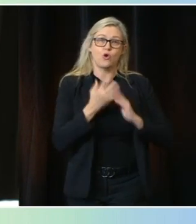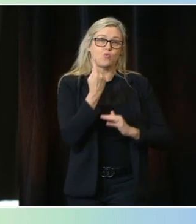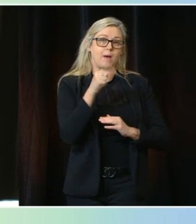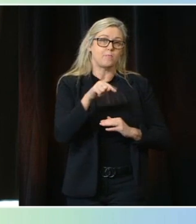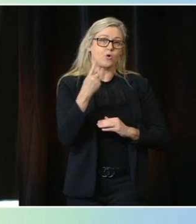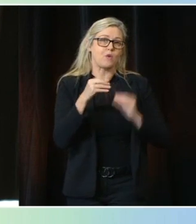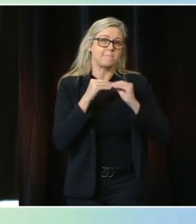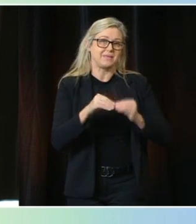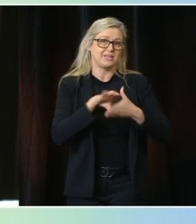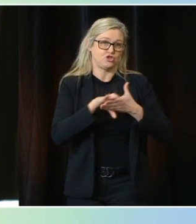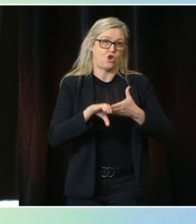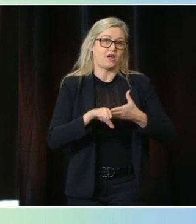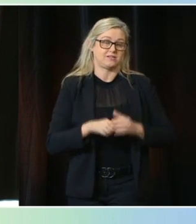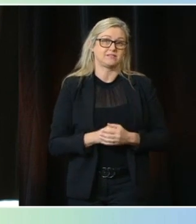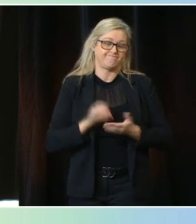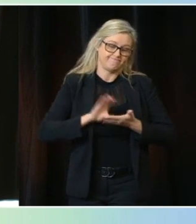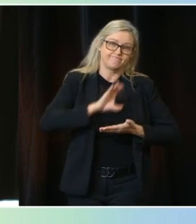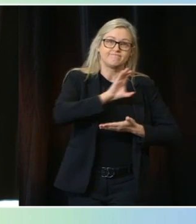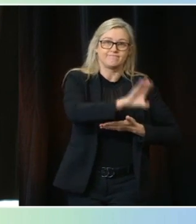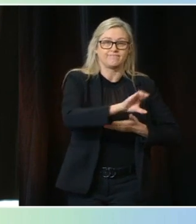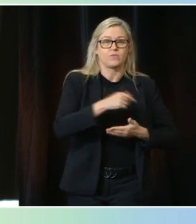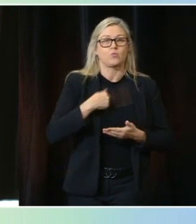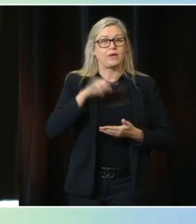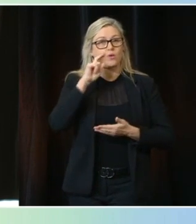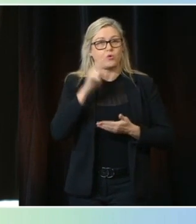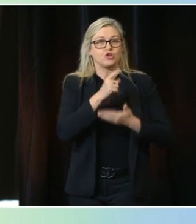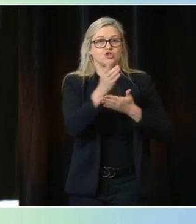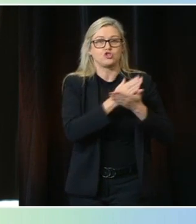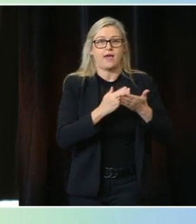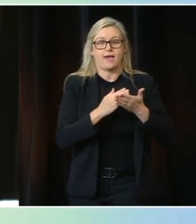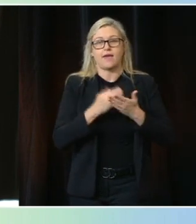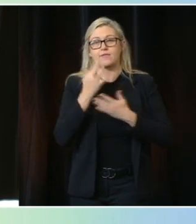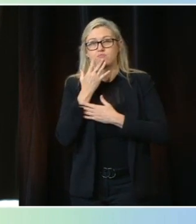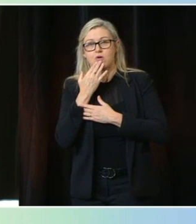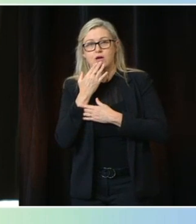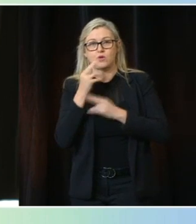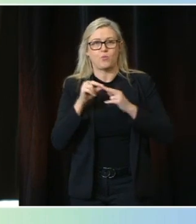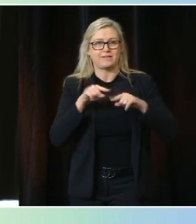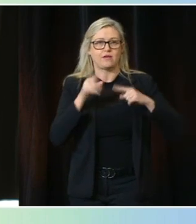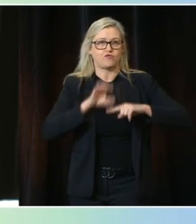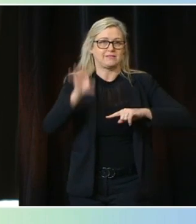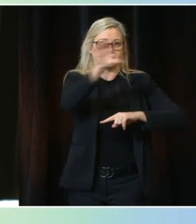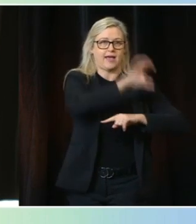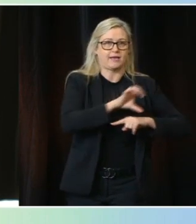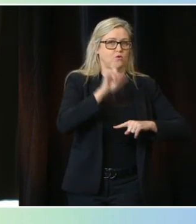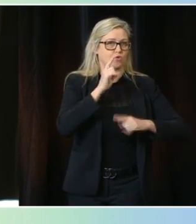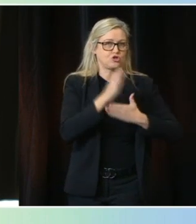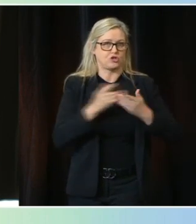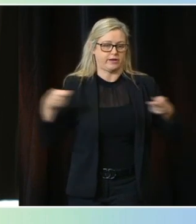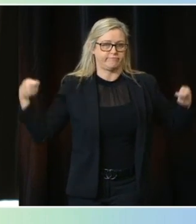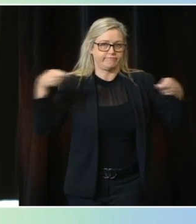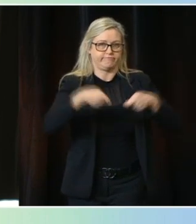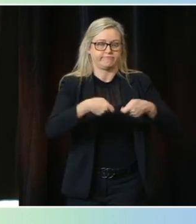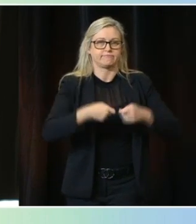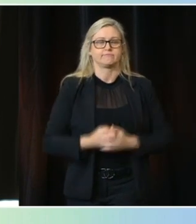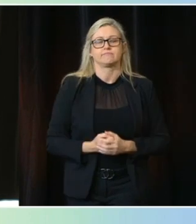dollar package and we've agreed to share the costs between the Commonwealth and the states and territories we'll continue to cooperate